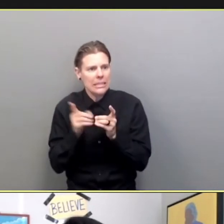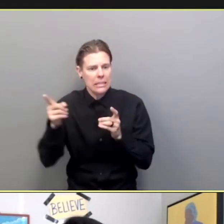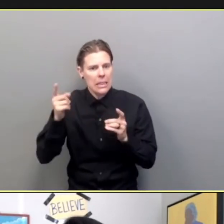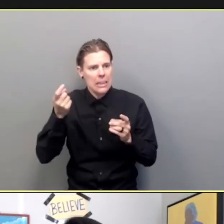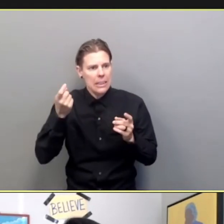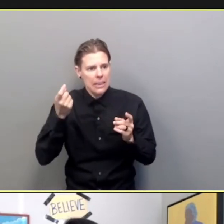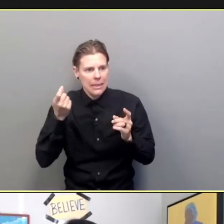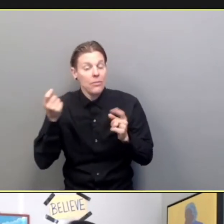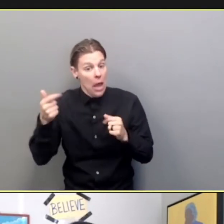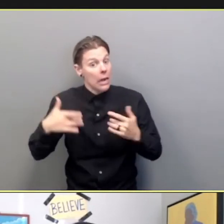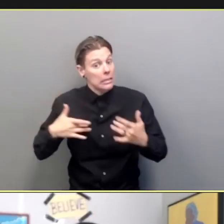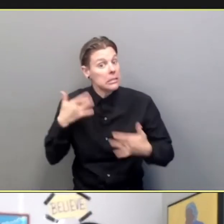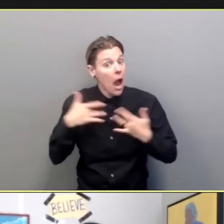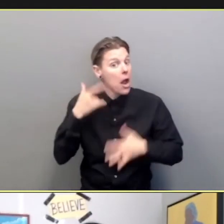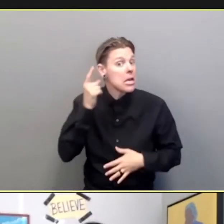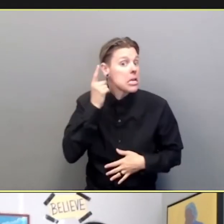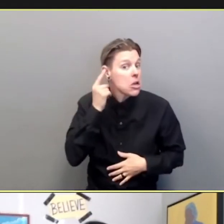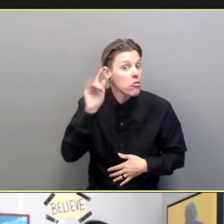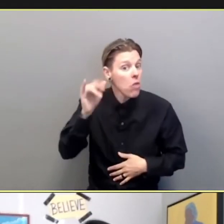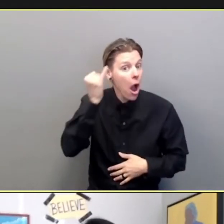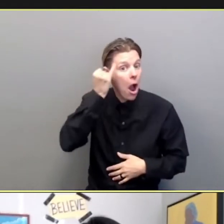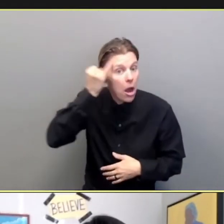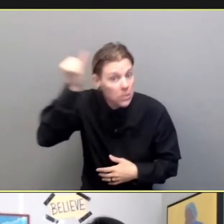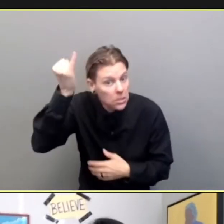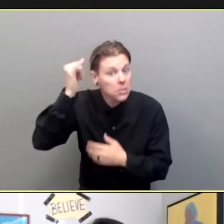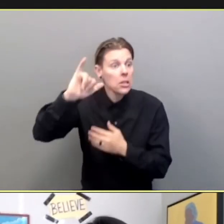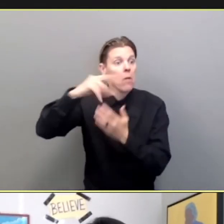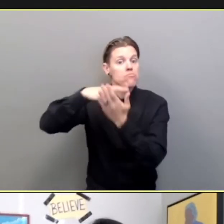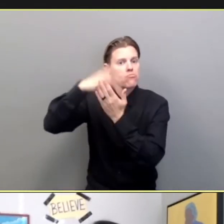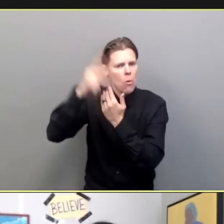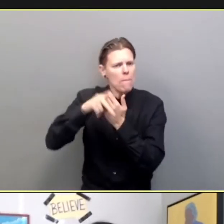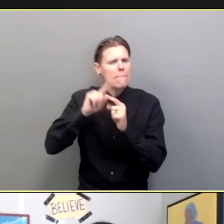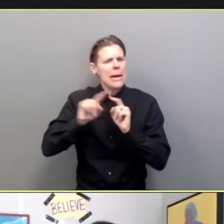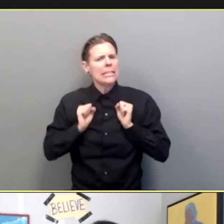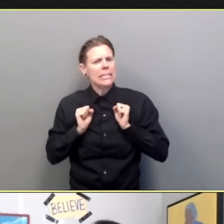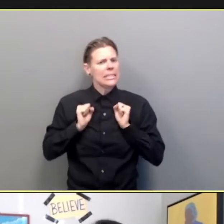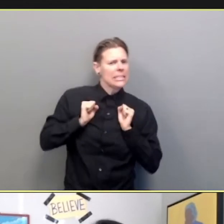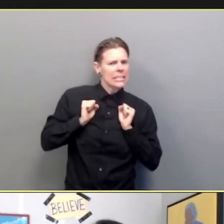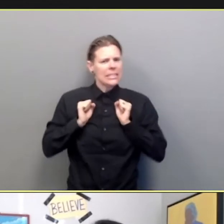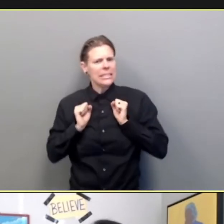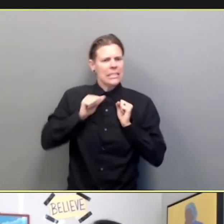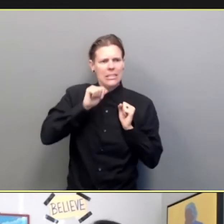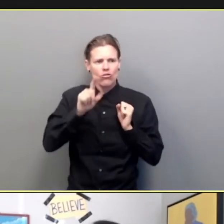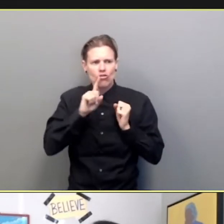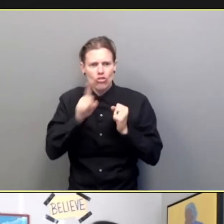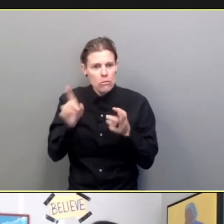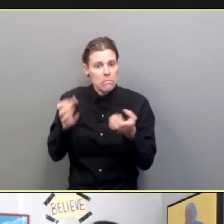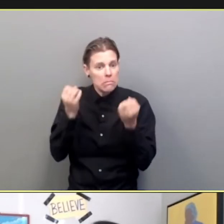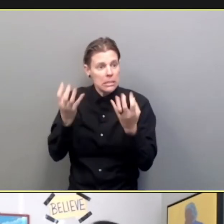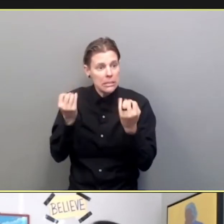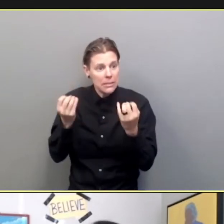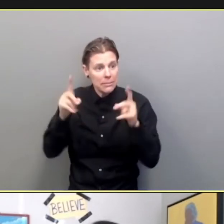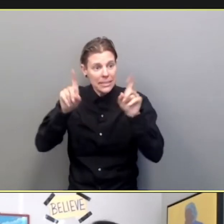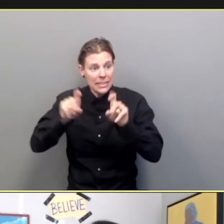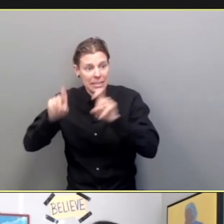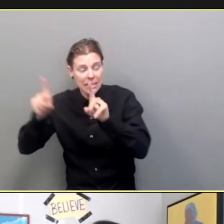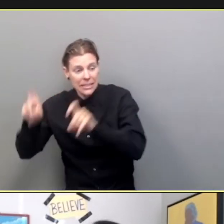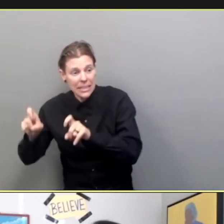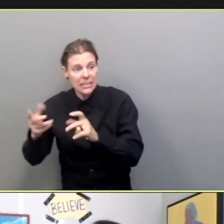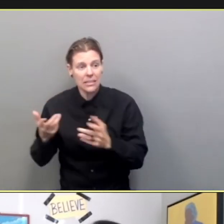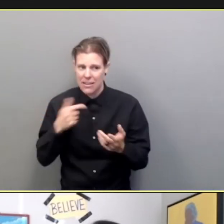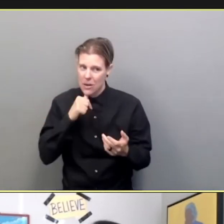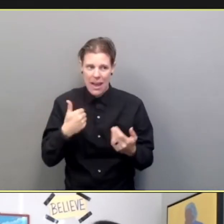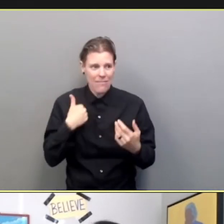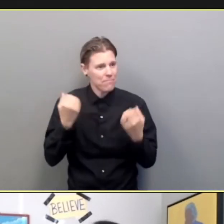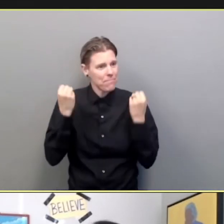is about the supply of the rapid testing kits that they'll be using. They've already encountered some issues with not being able to get as